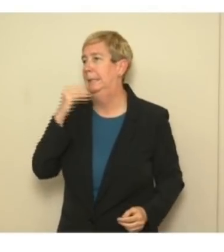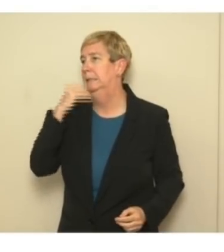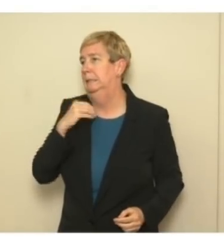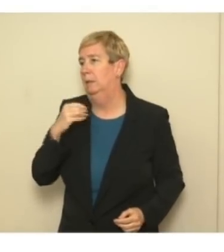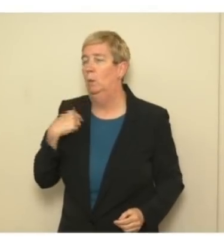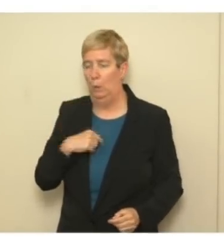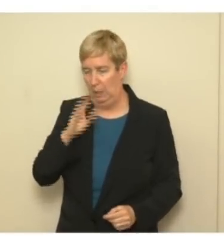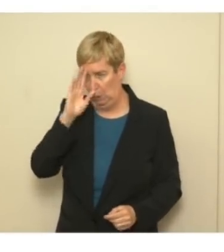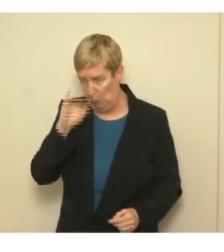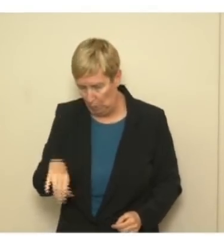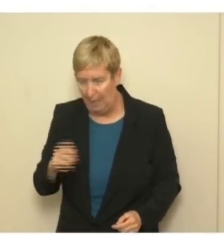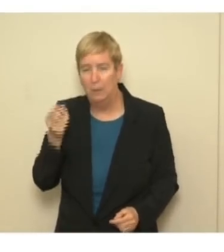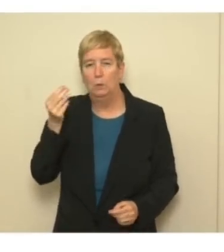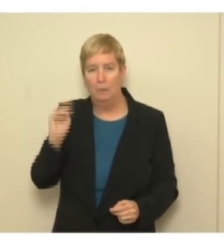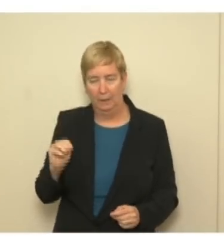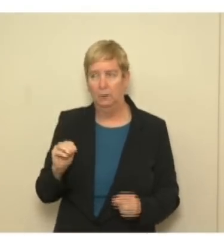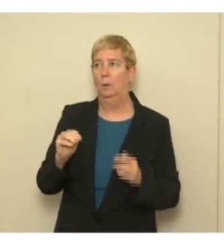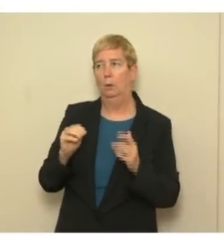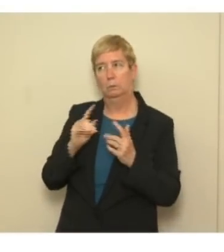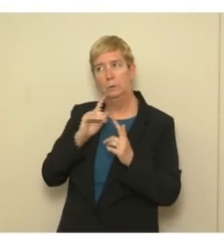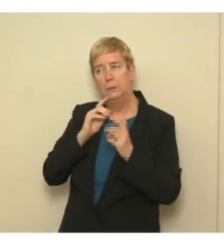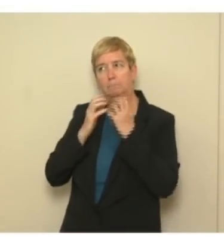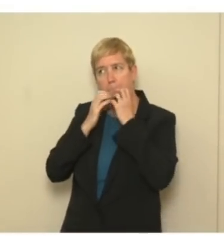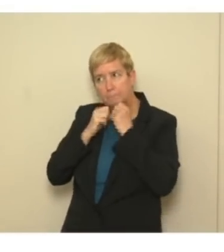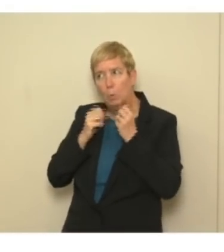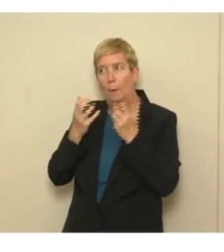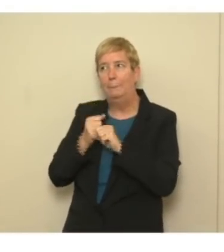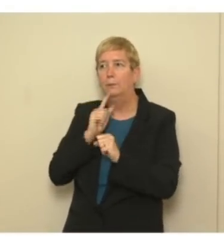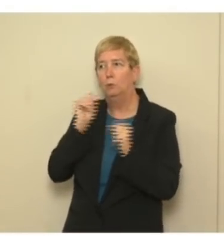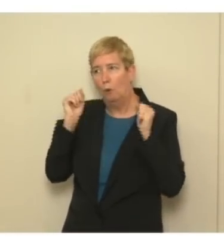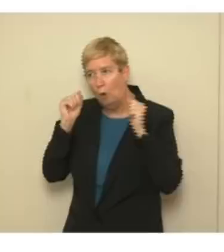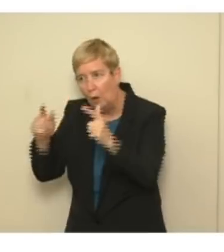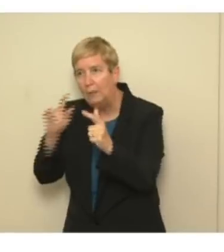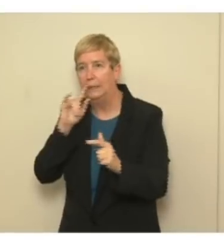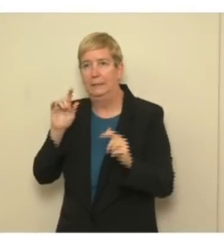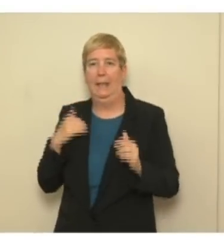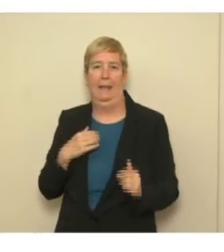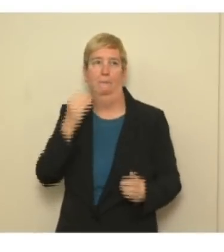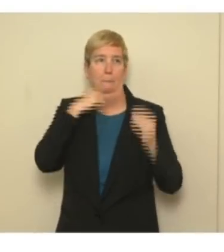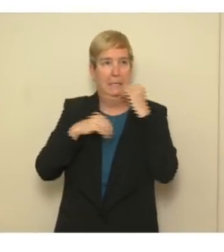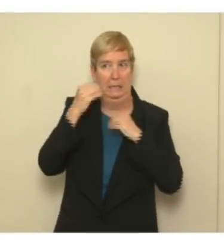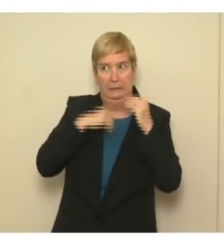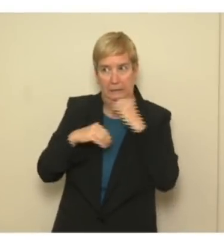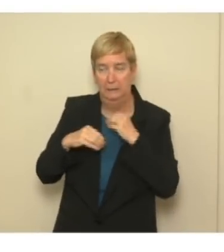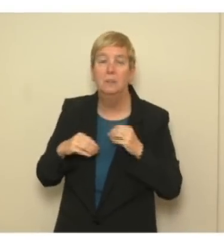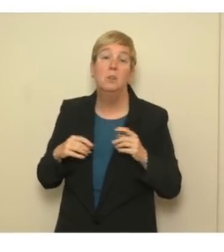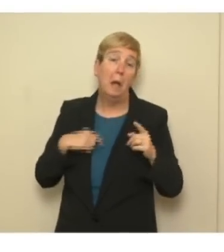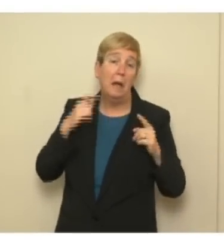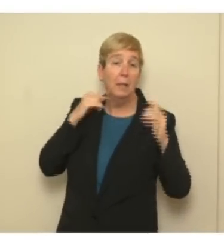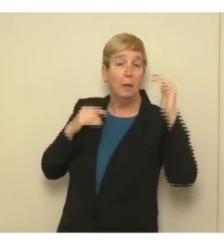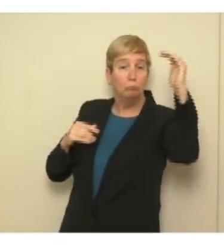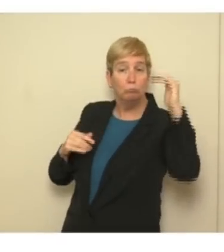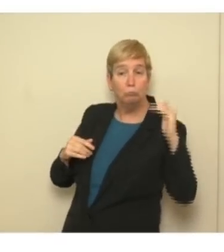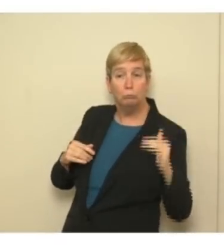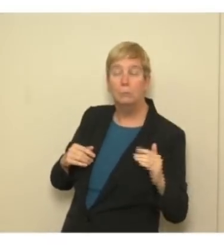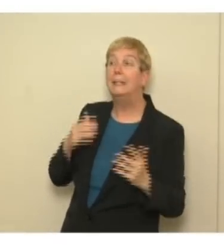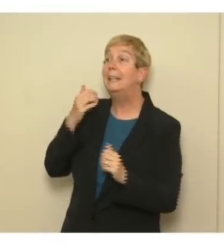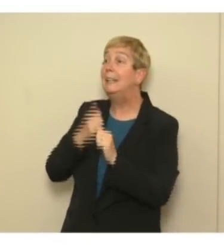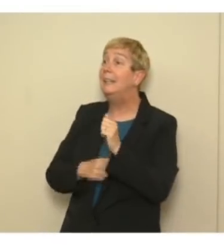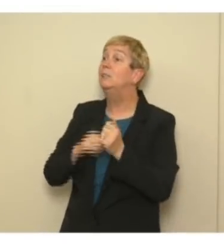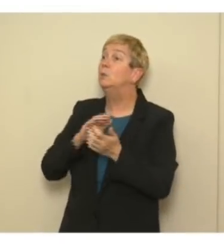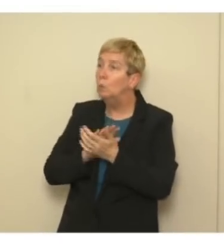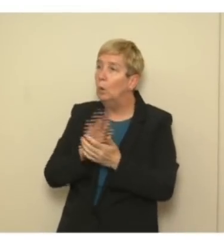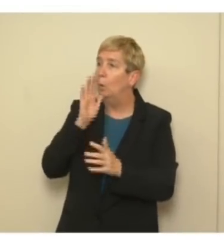that is to the people of the state of New Mexico. So I think that when you look and see, together with all these measures that are going to be taken by each school across the